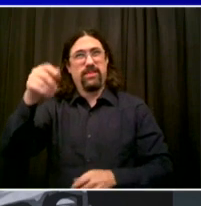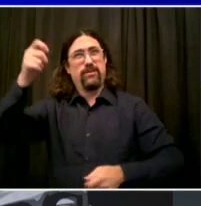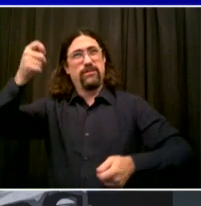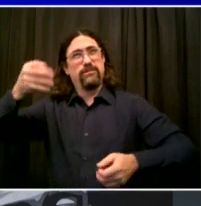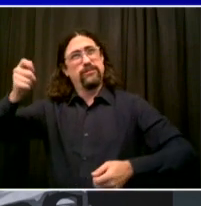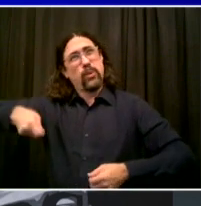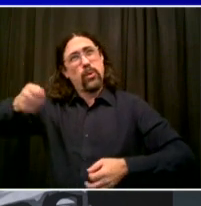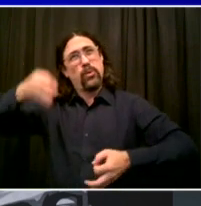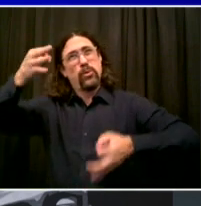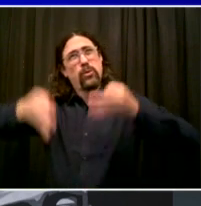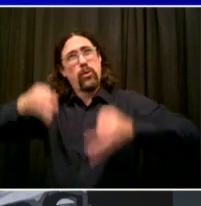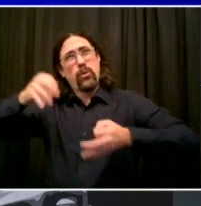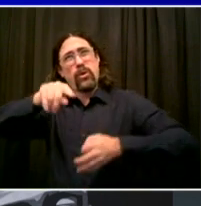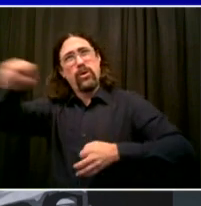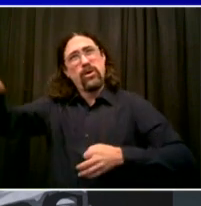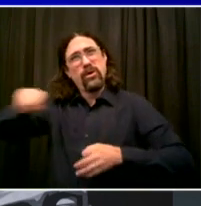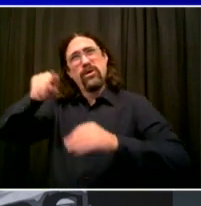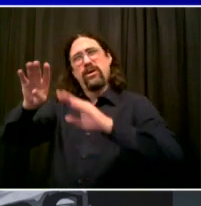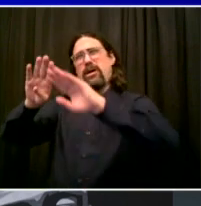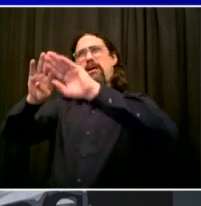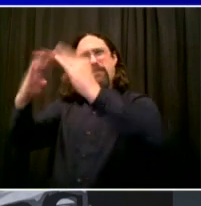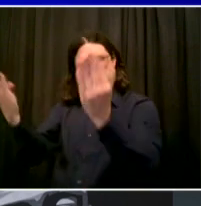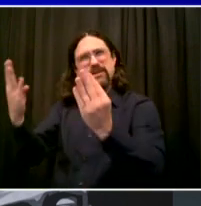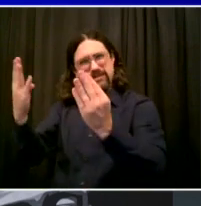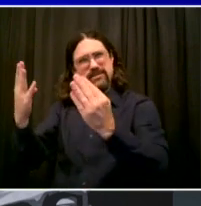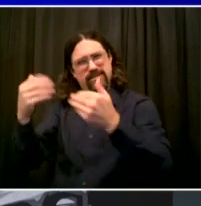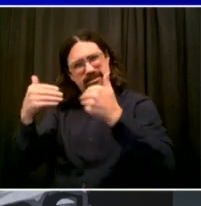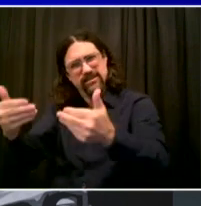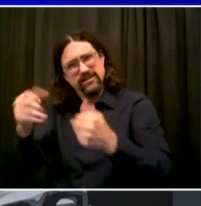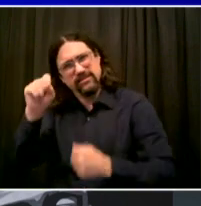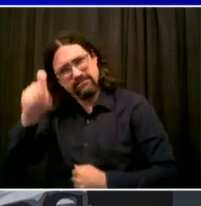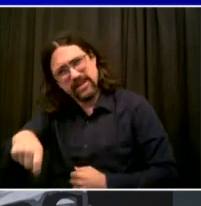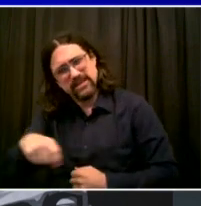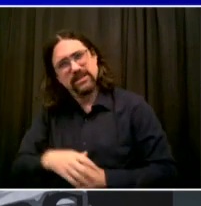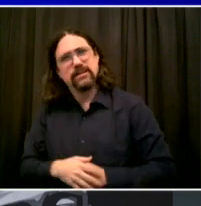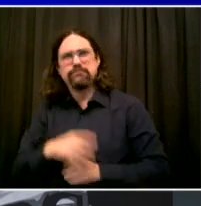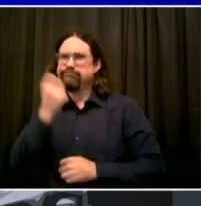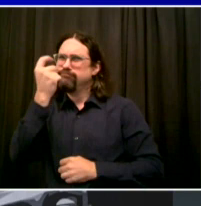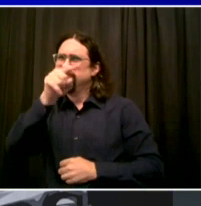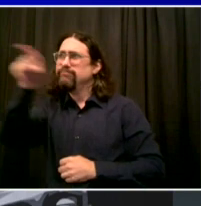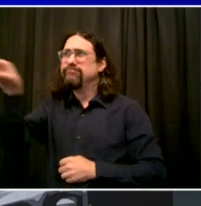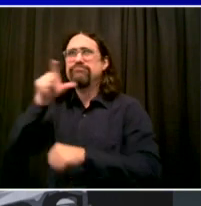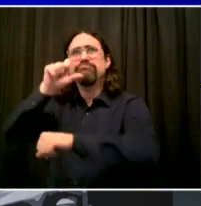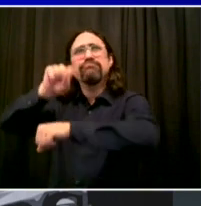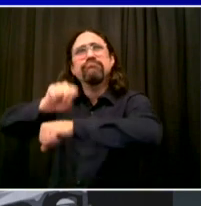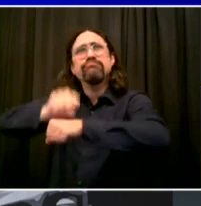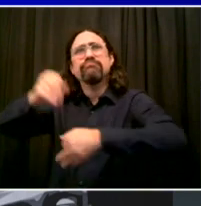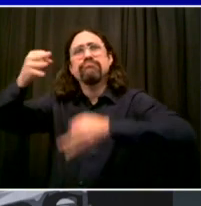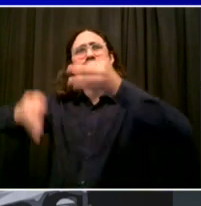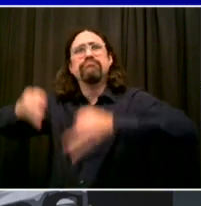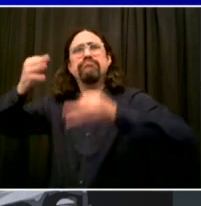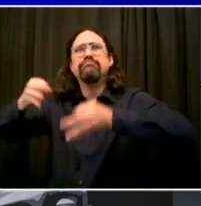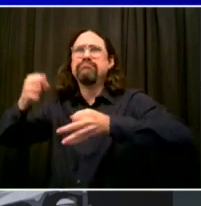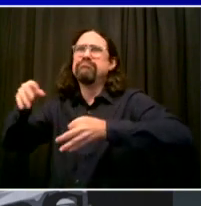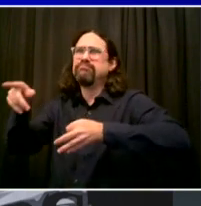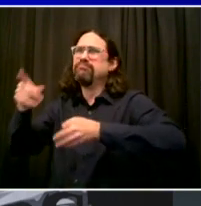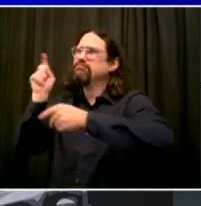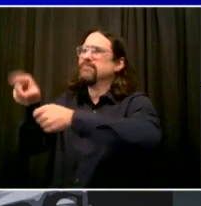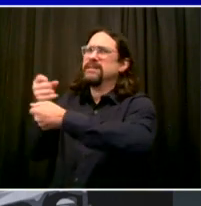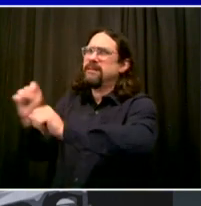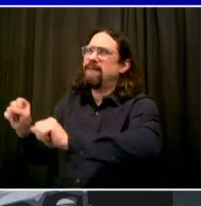court system. It has been too many months already. The city is coming back strong. We're obviously showing we can remain